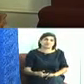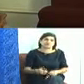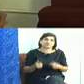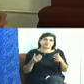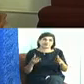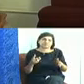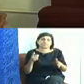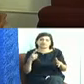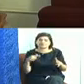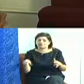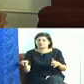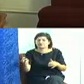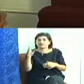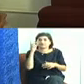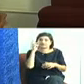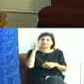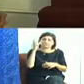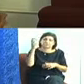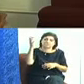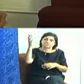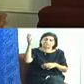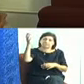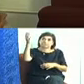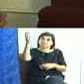Let them see you